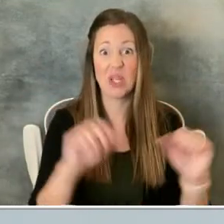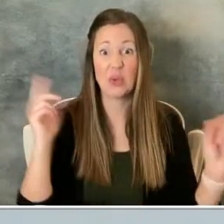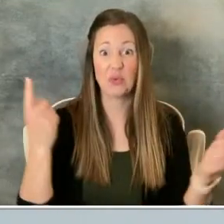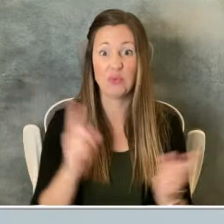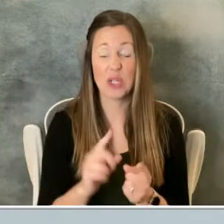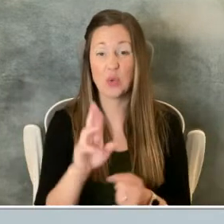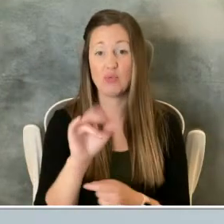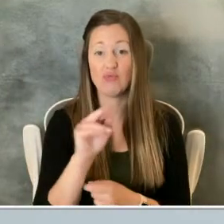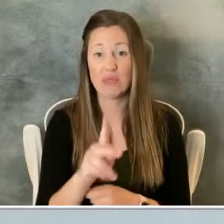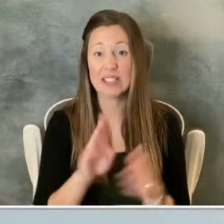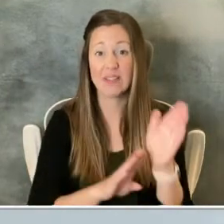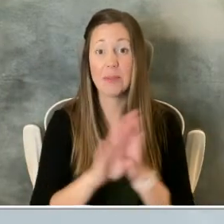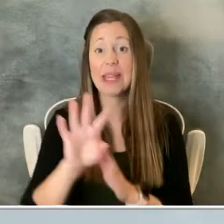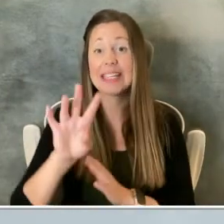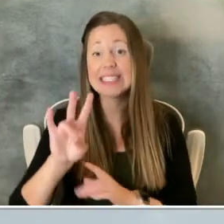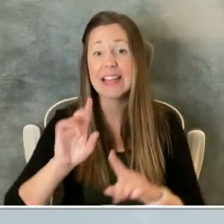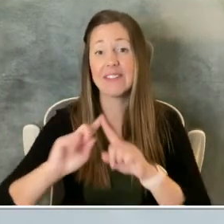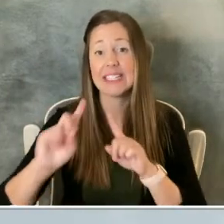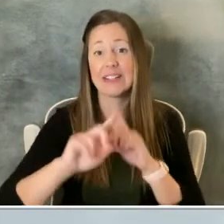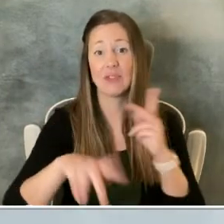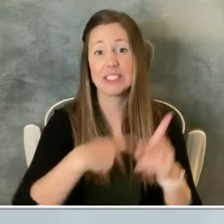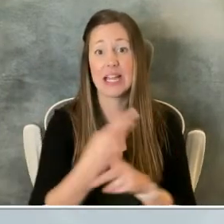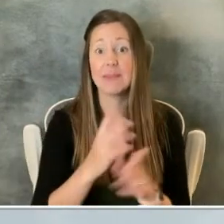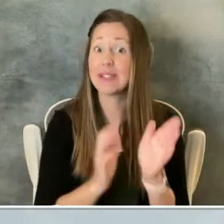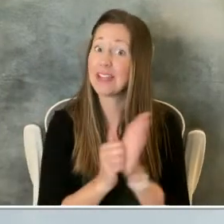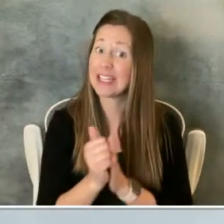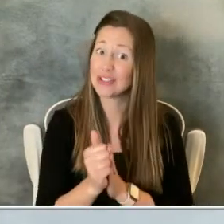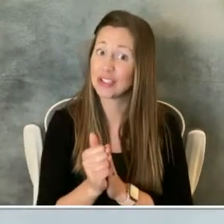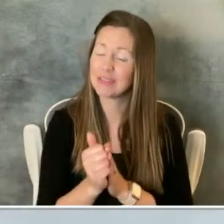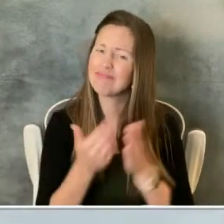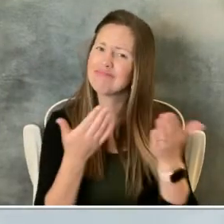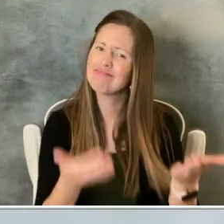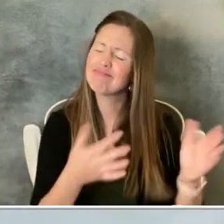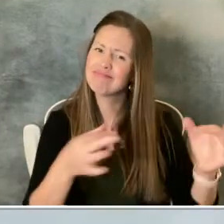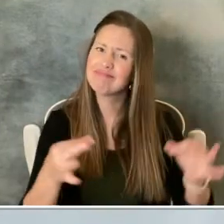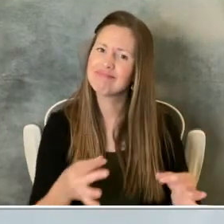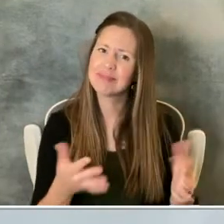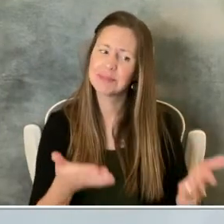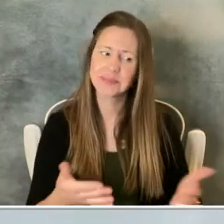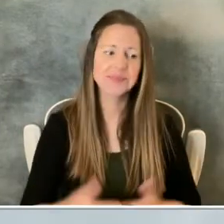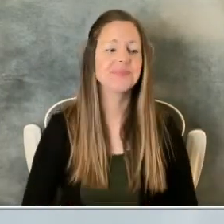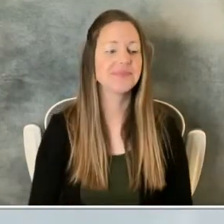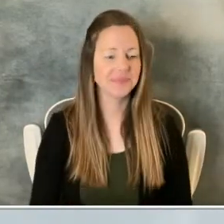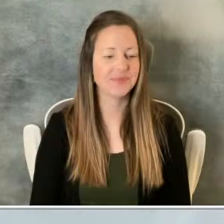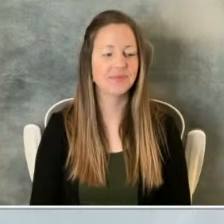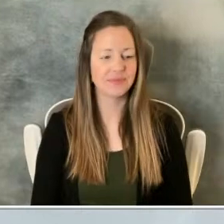of cancer. Talk to us about that. Yeah, so, I think there's